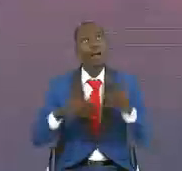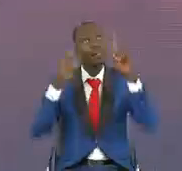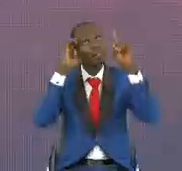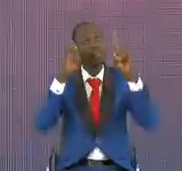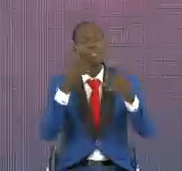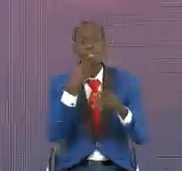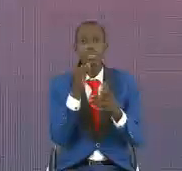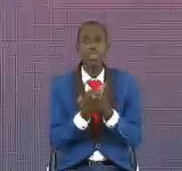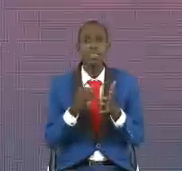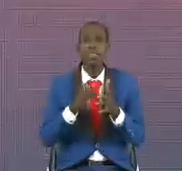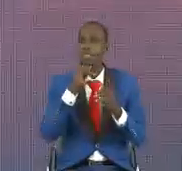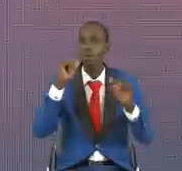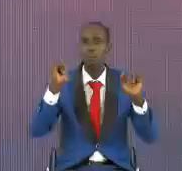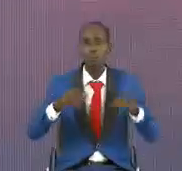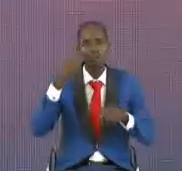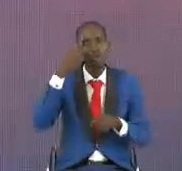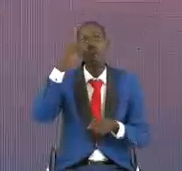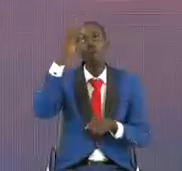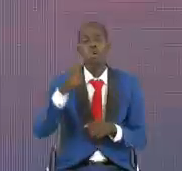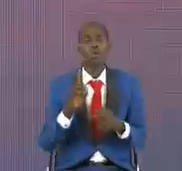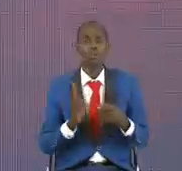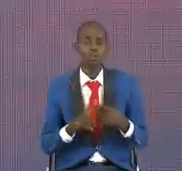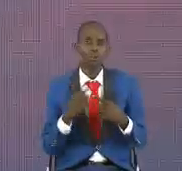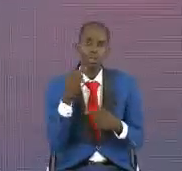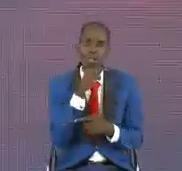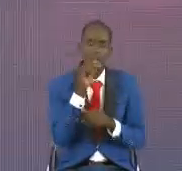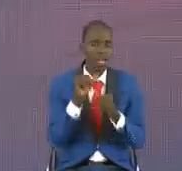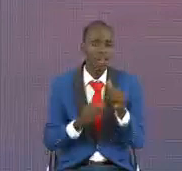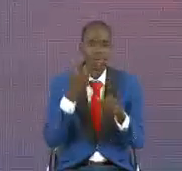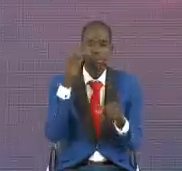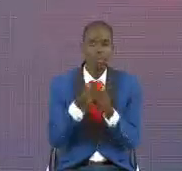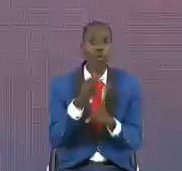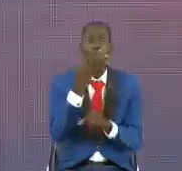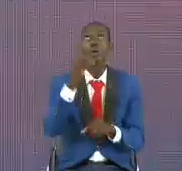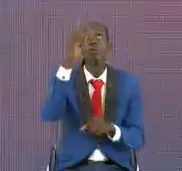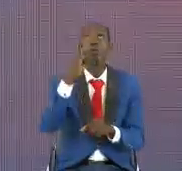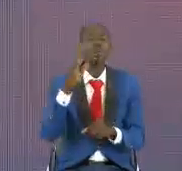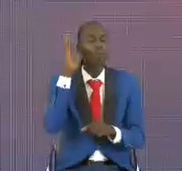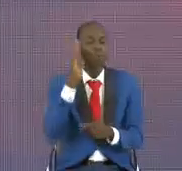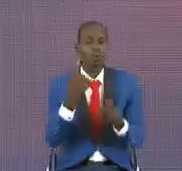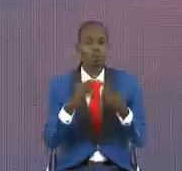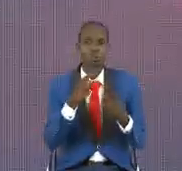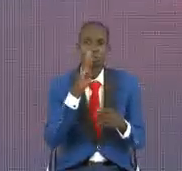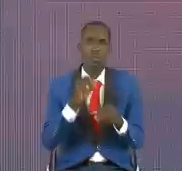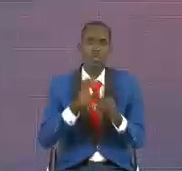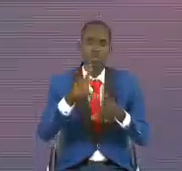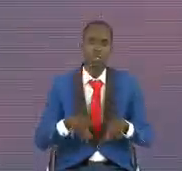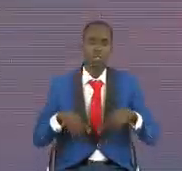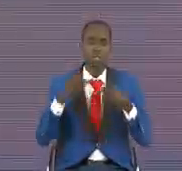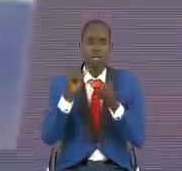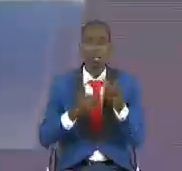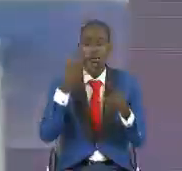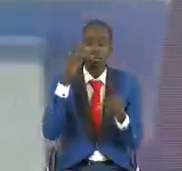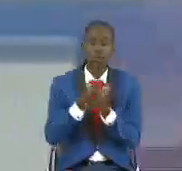for God to lie. Every promise of God will be fulfilled in your life. Every promise of God